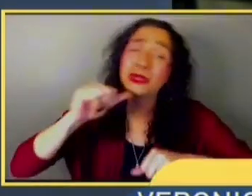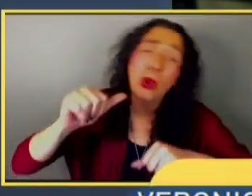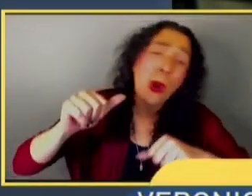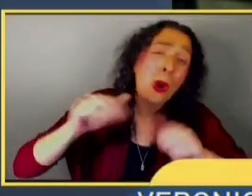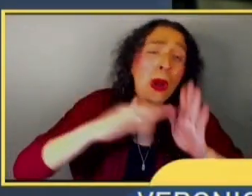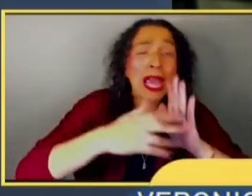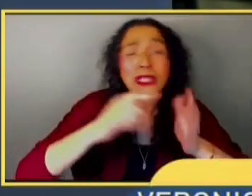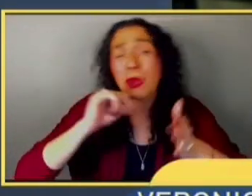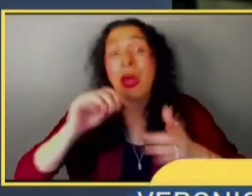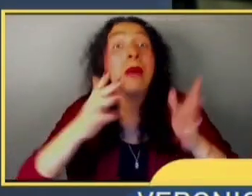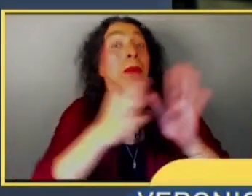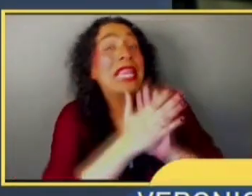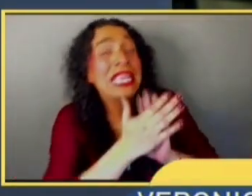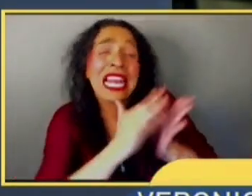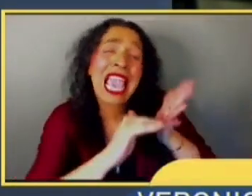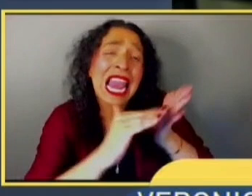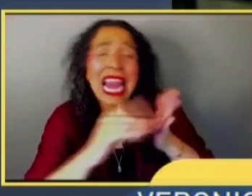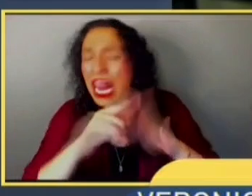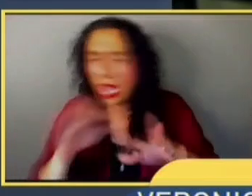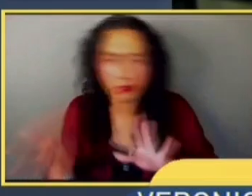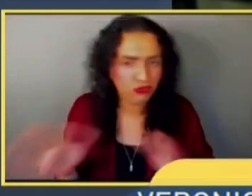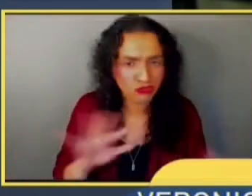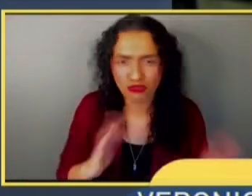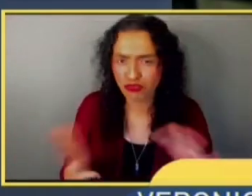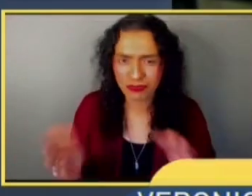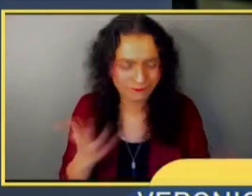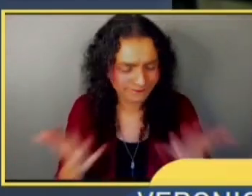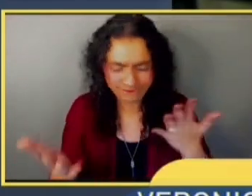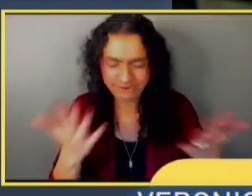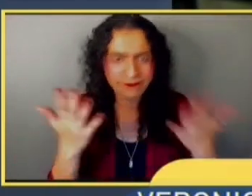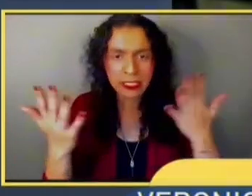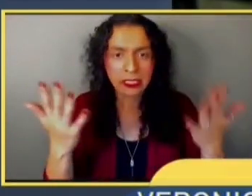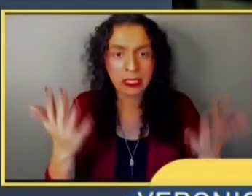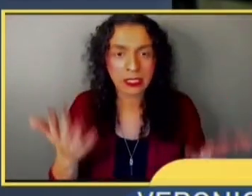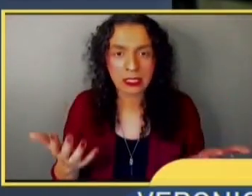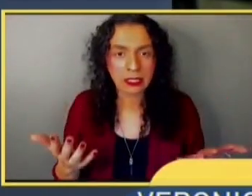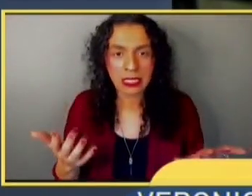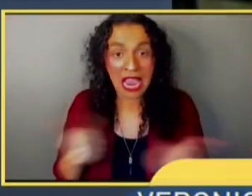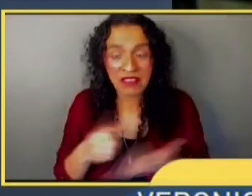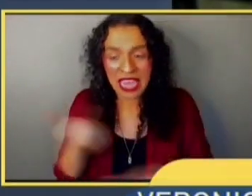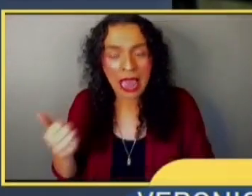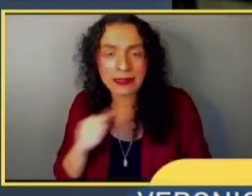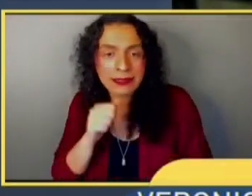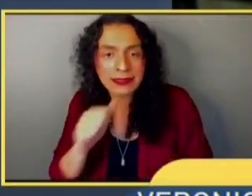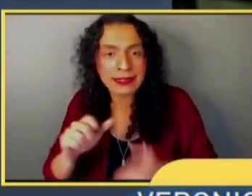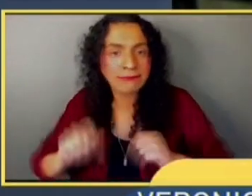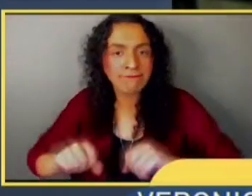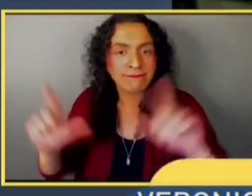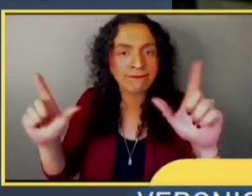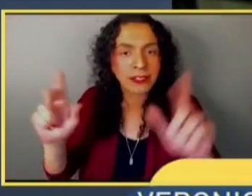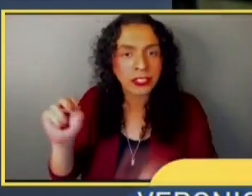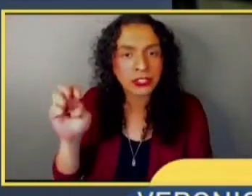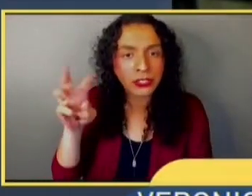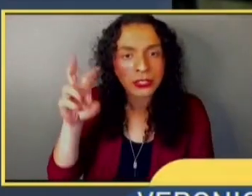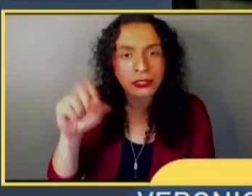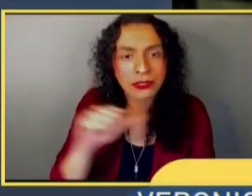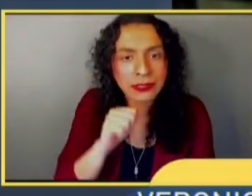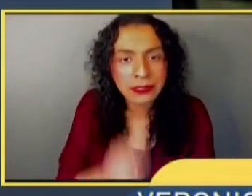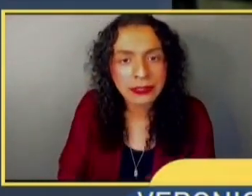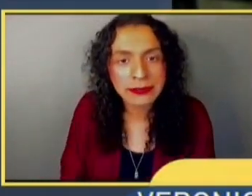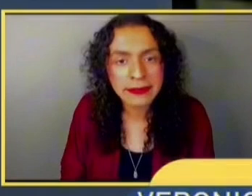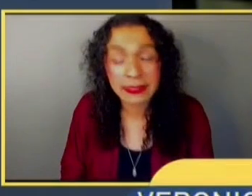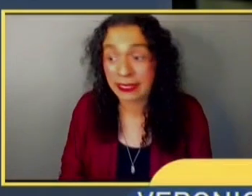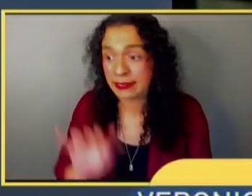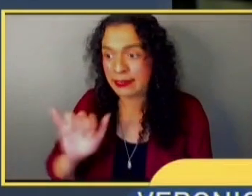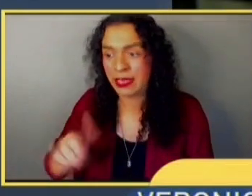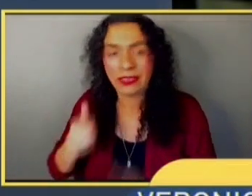things. Those things don't make the news because those things don't give people fear. Those things don't